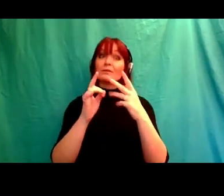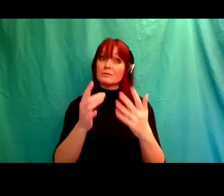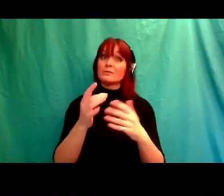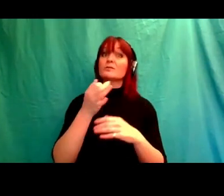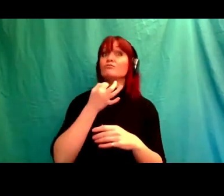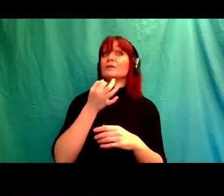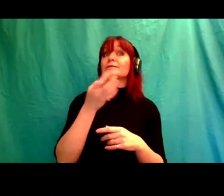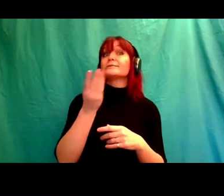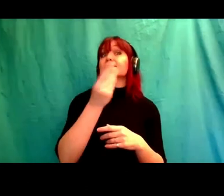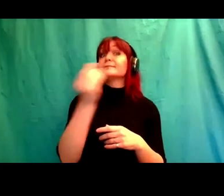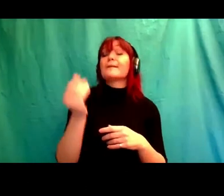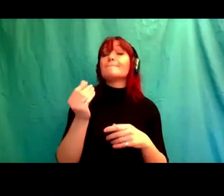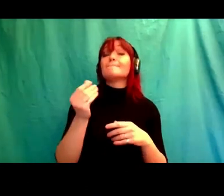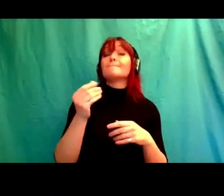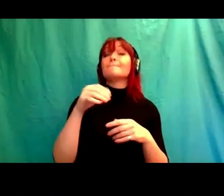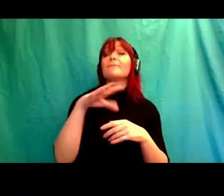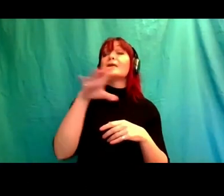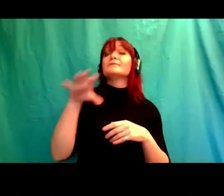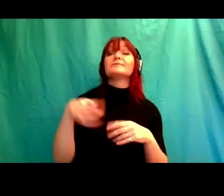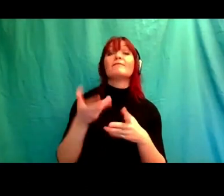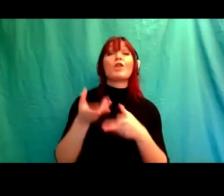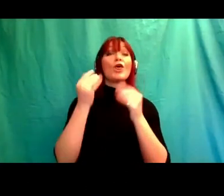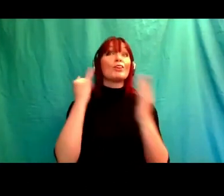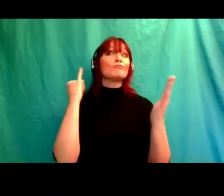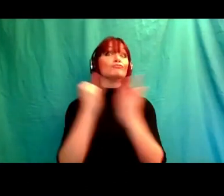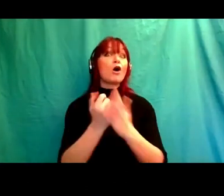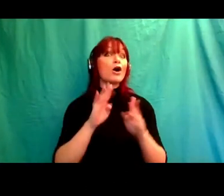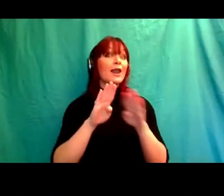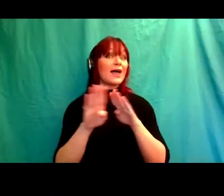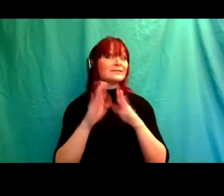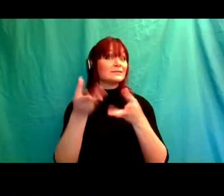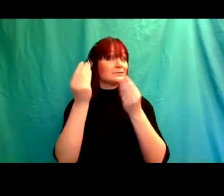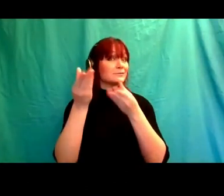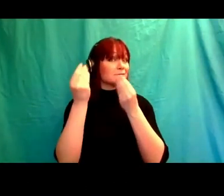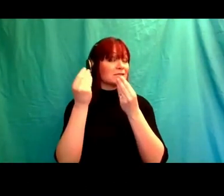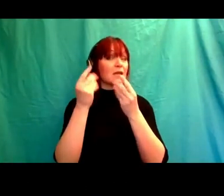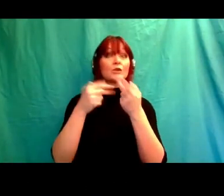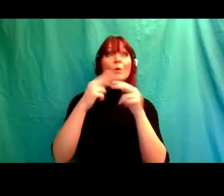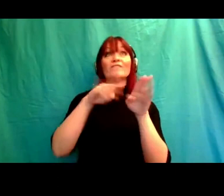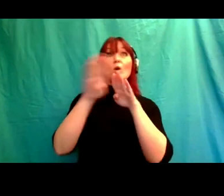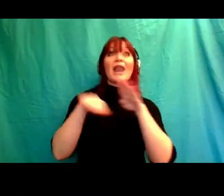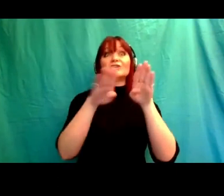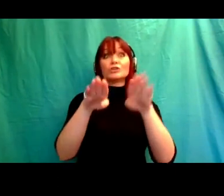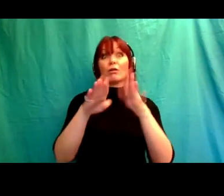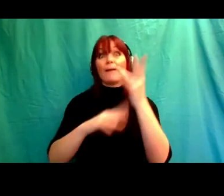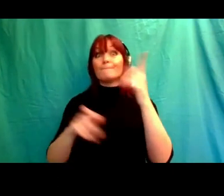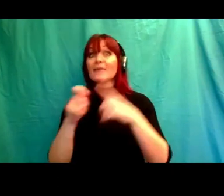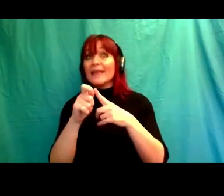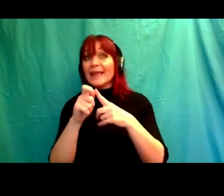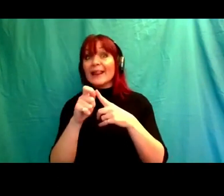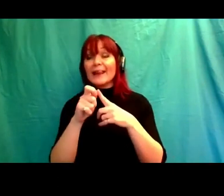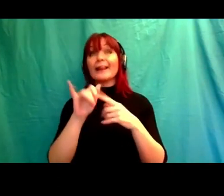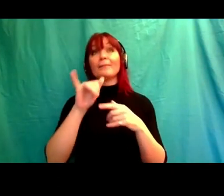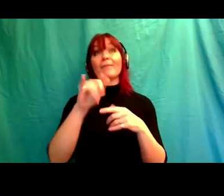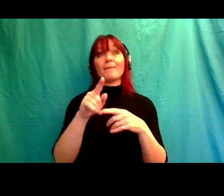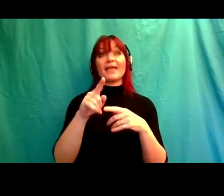some places have learnt the wrong lessons. So I think if you were looking... if you're a national politician, one of the lessons you might learn is when it